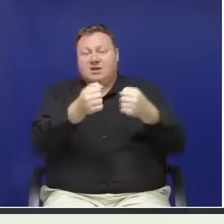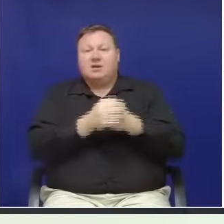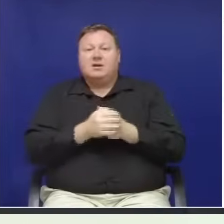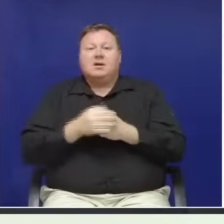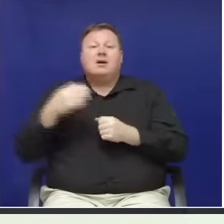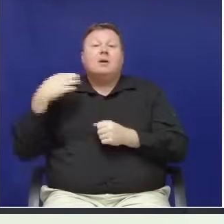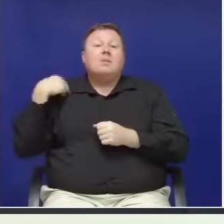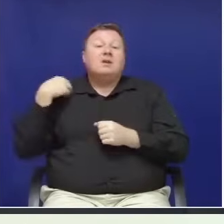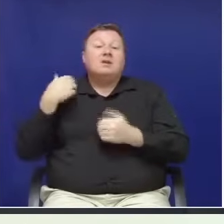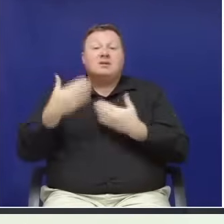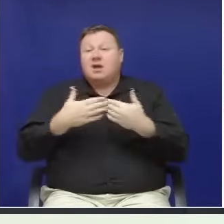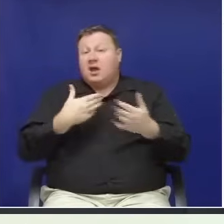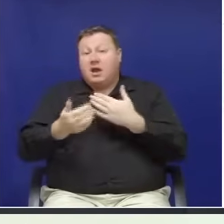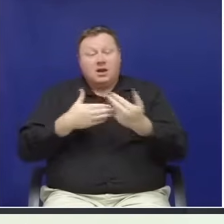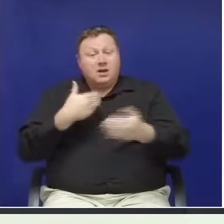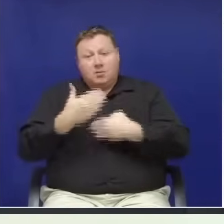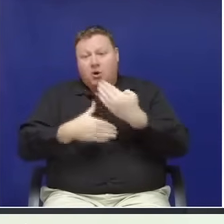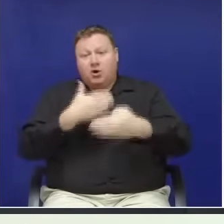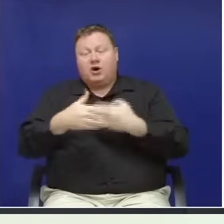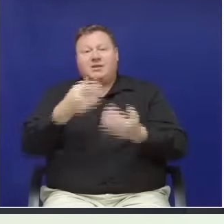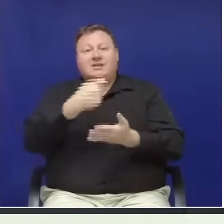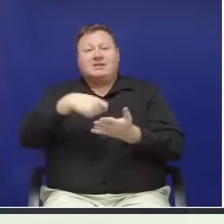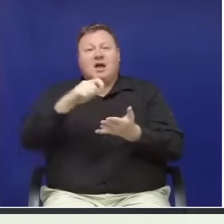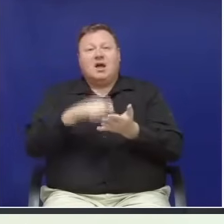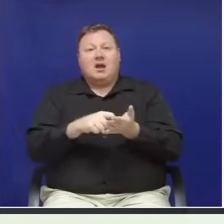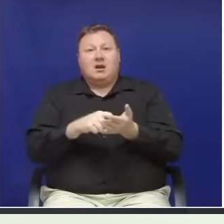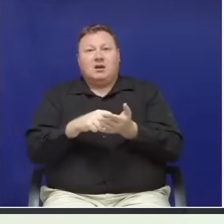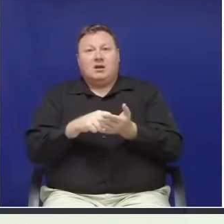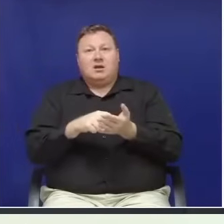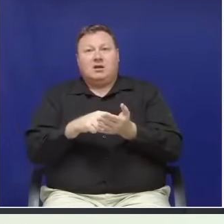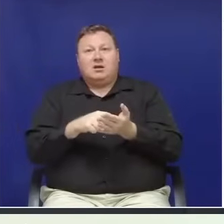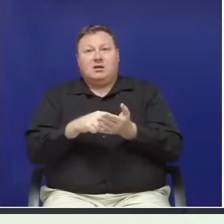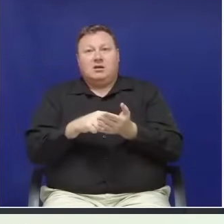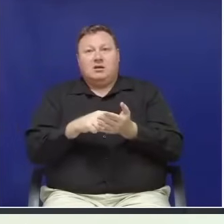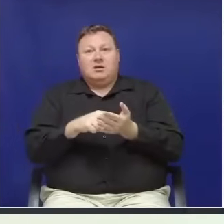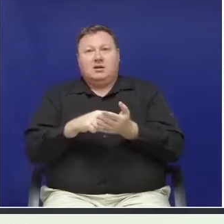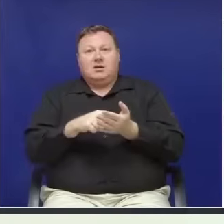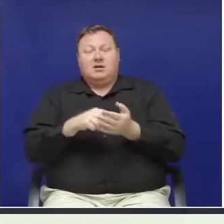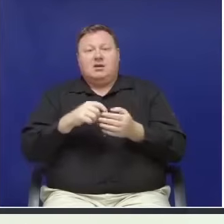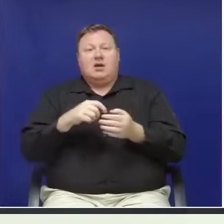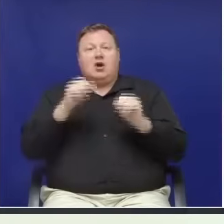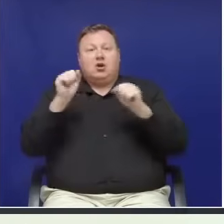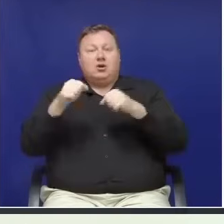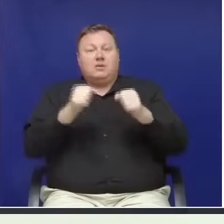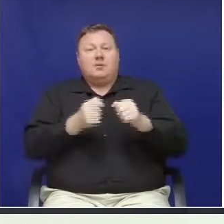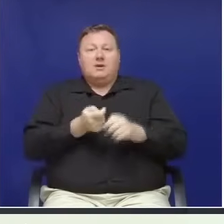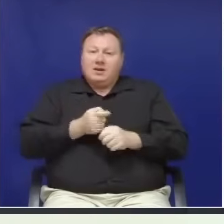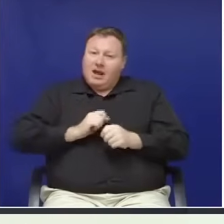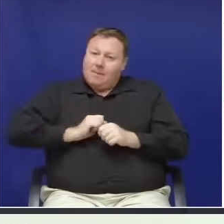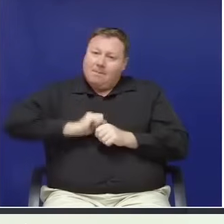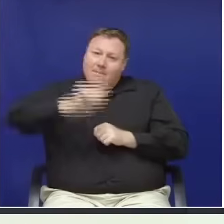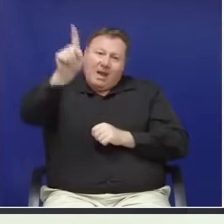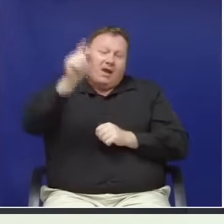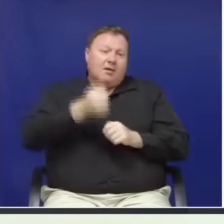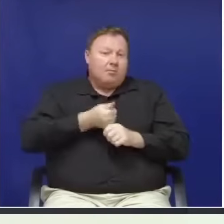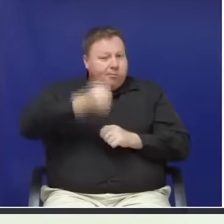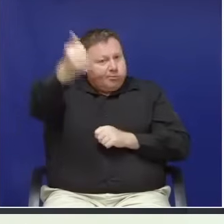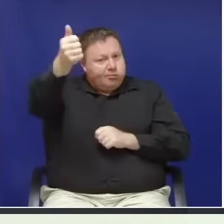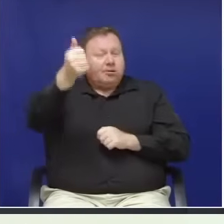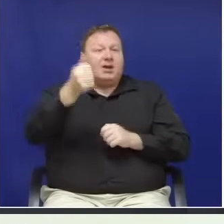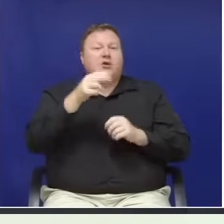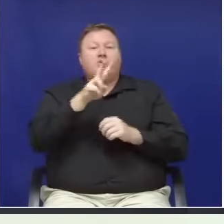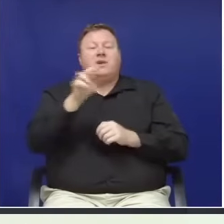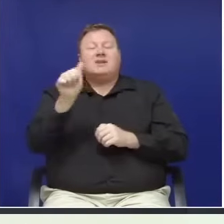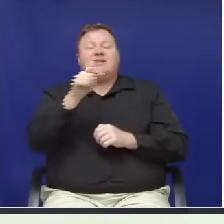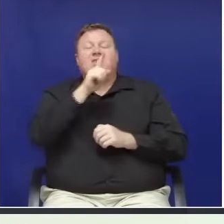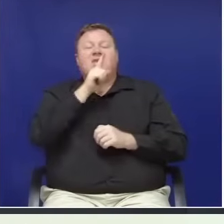minister made any progress in signing of bilateral agreements for the deportation of the 26,000 foreign criminals